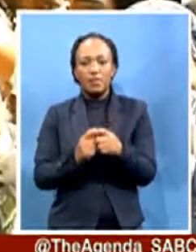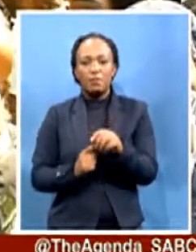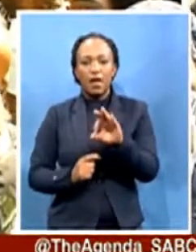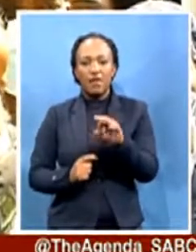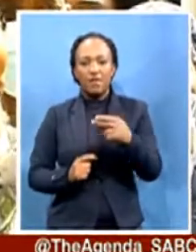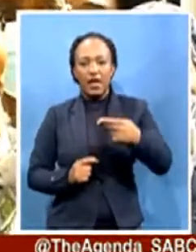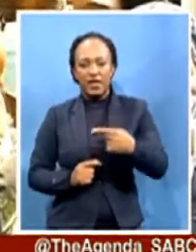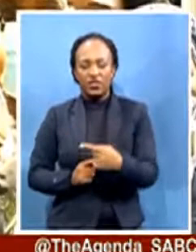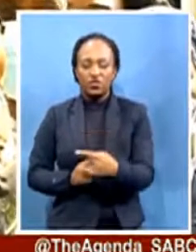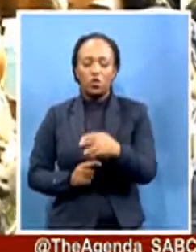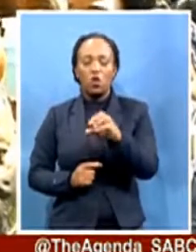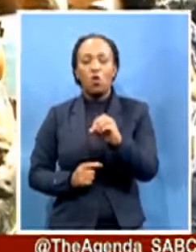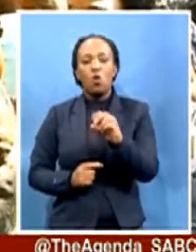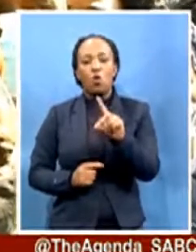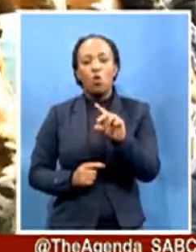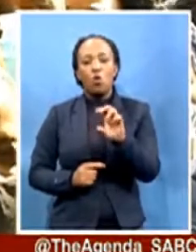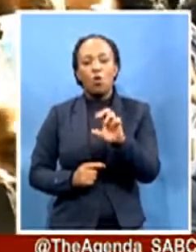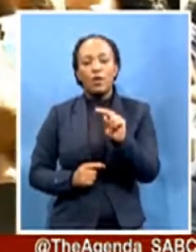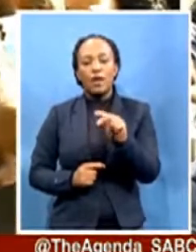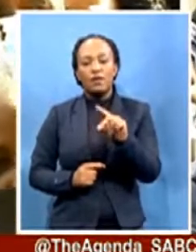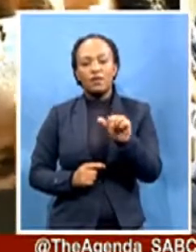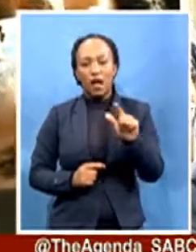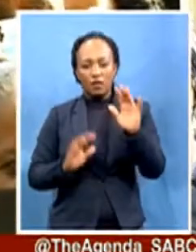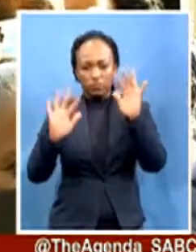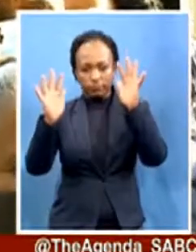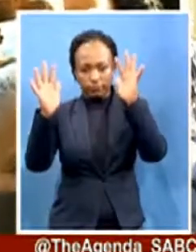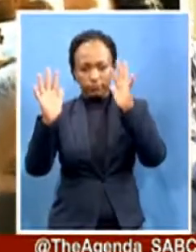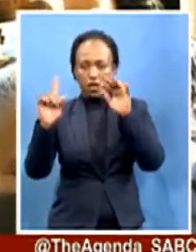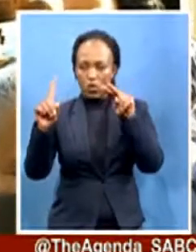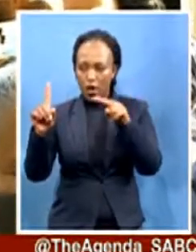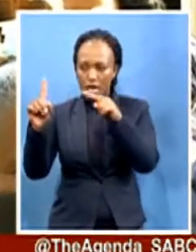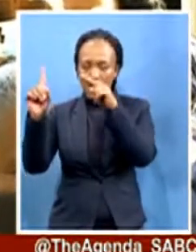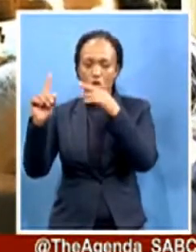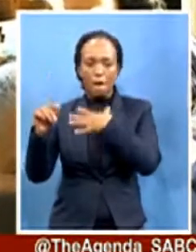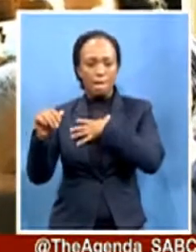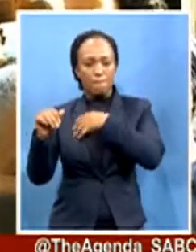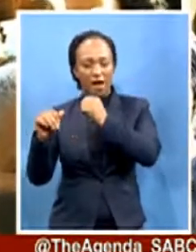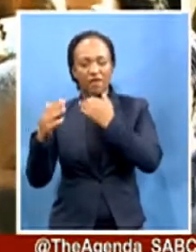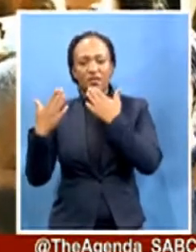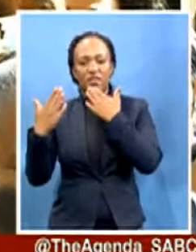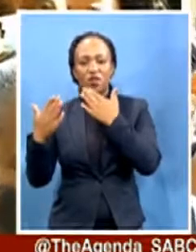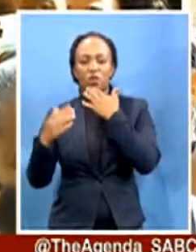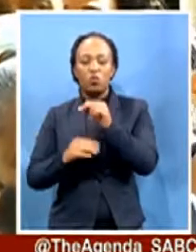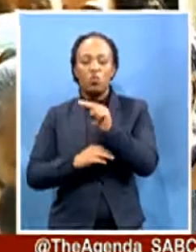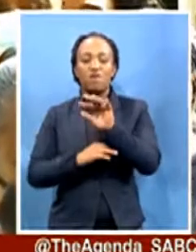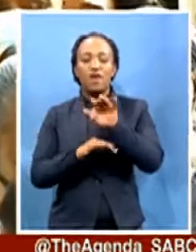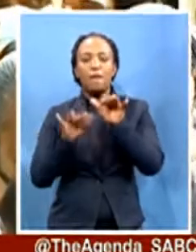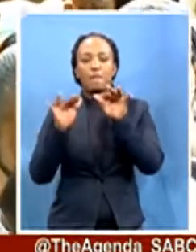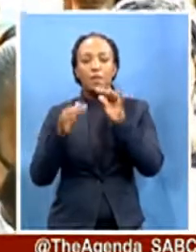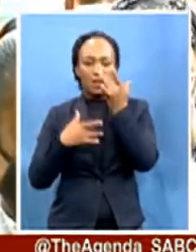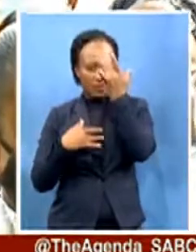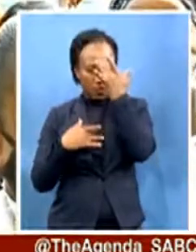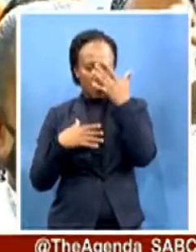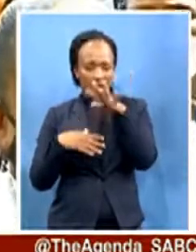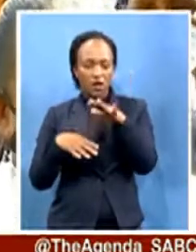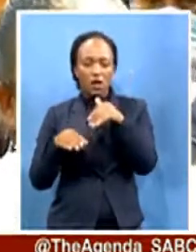our heroines, we appreciate 25 patients being evacuated and their lives being saved. It could have